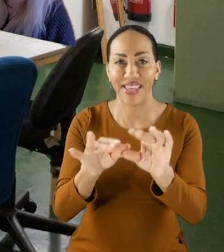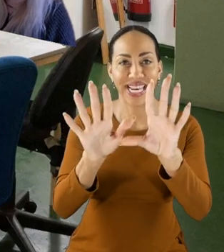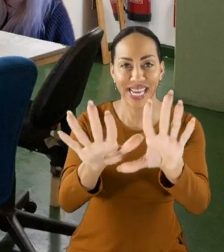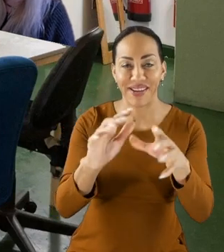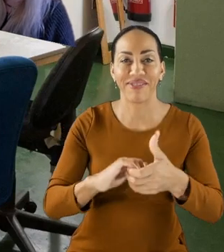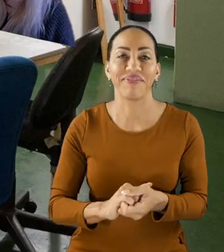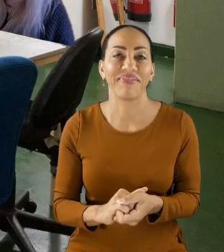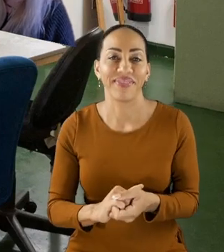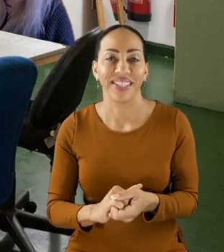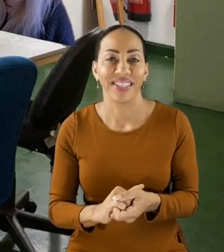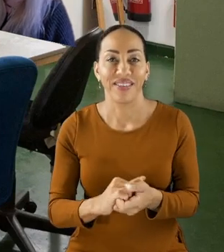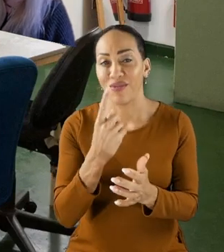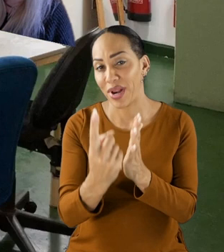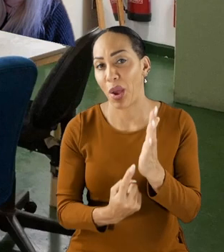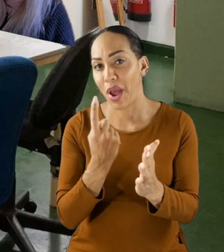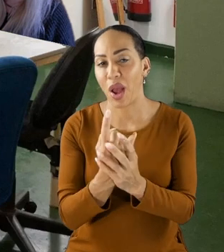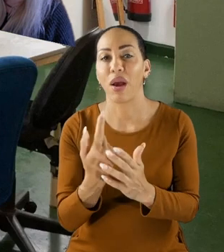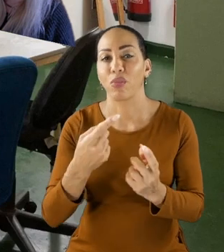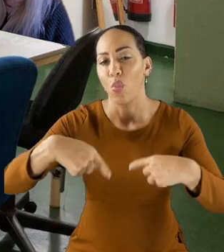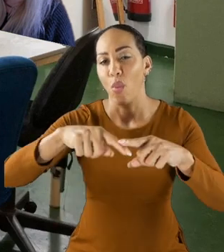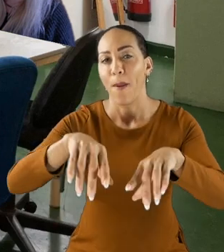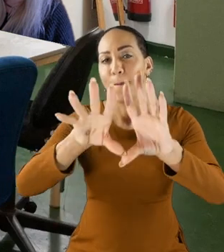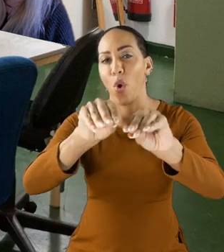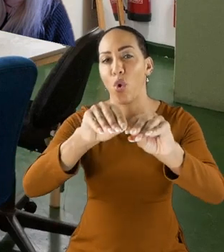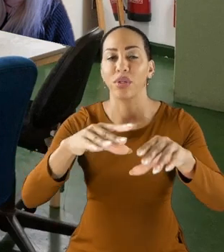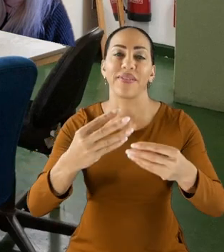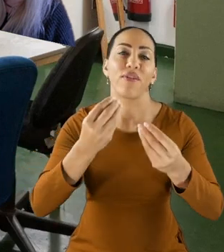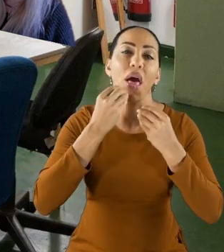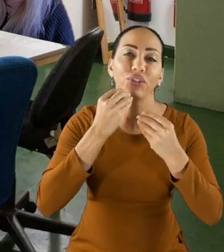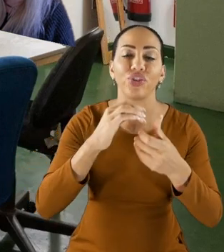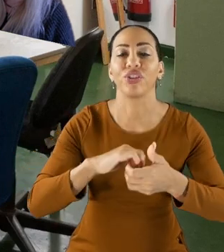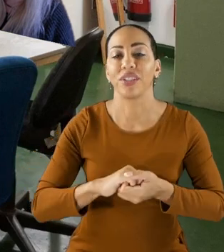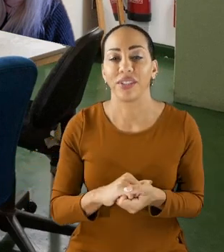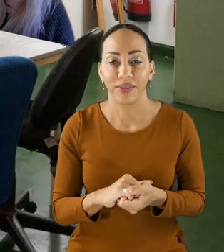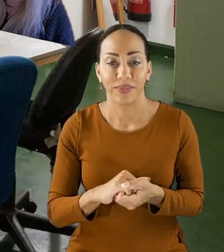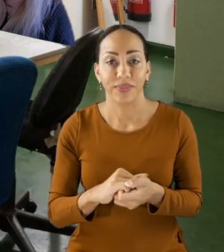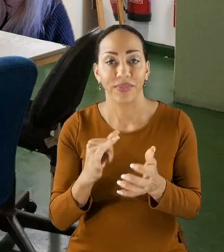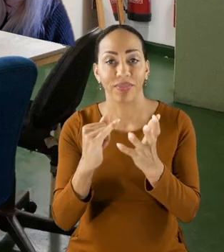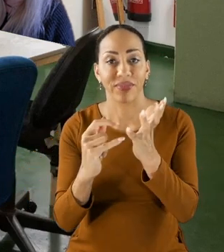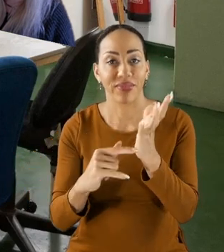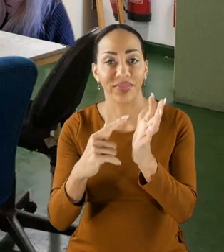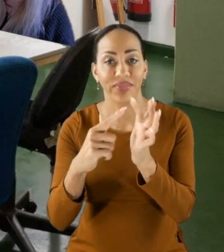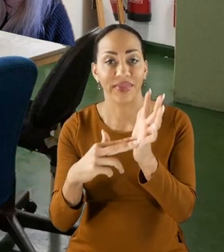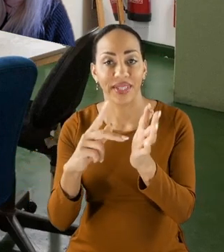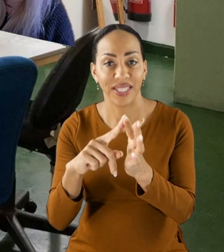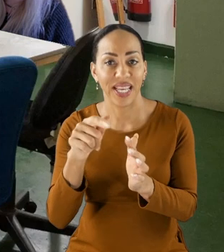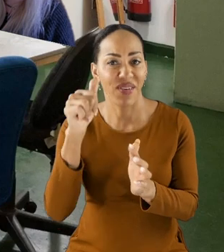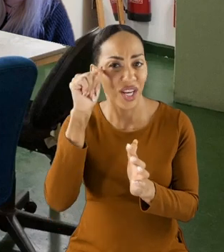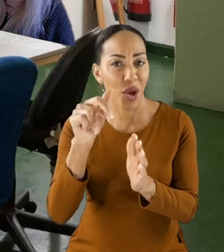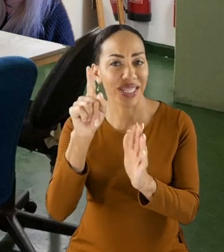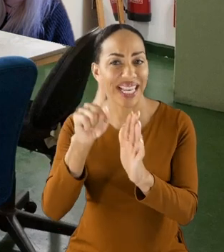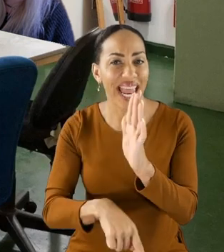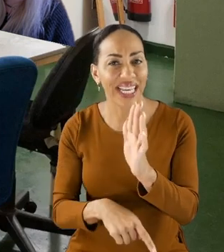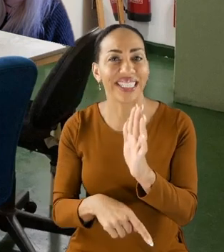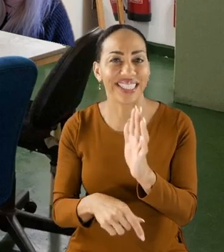just keeping everything where it is, but for the next hour, we're going to have a pause for a lunch, and we'll come back. And Steve, I know it's late